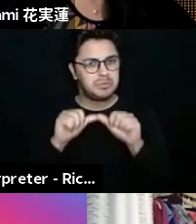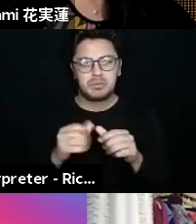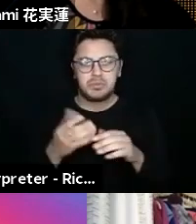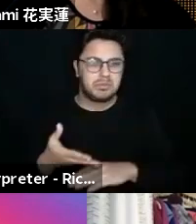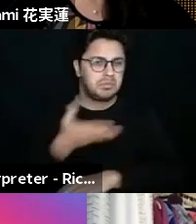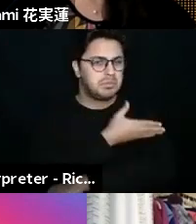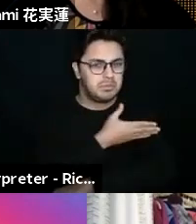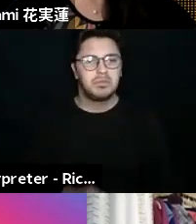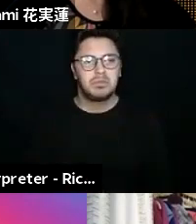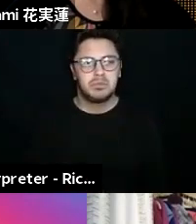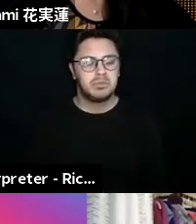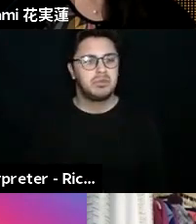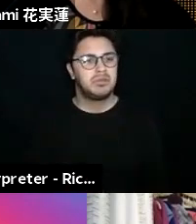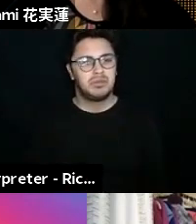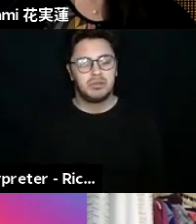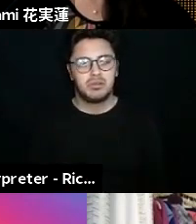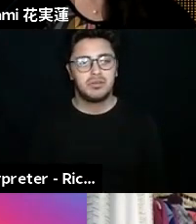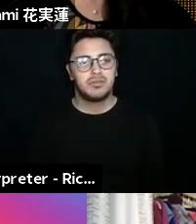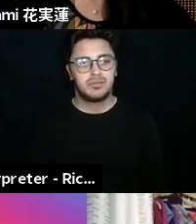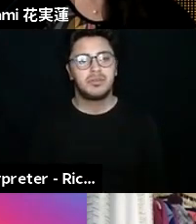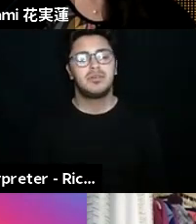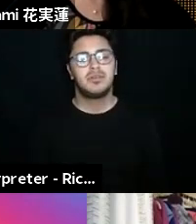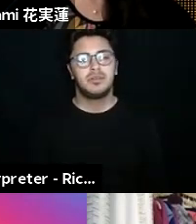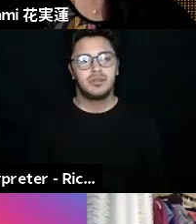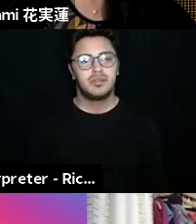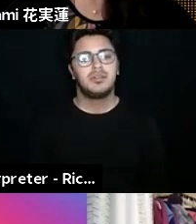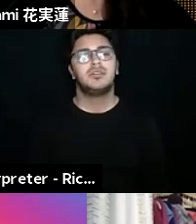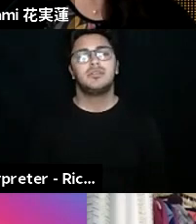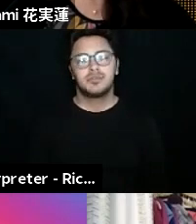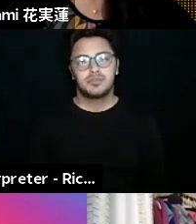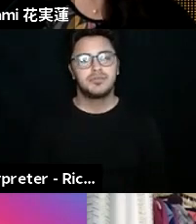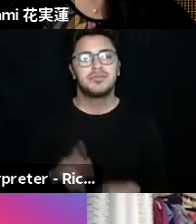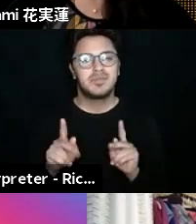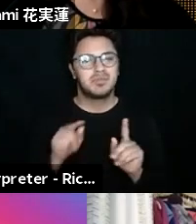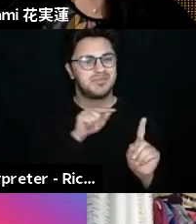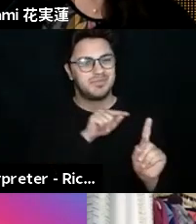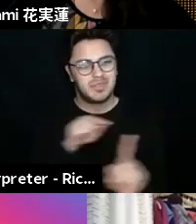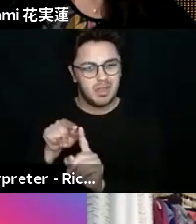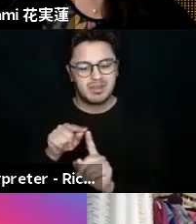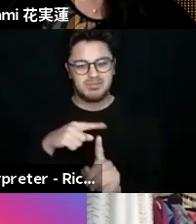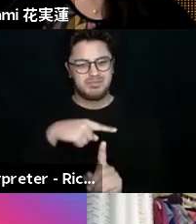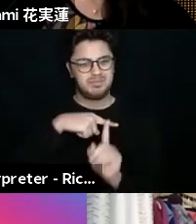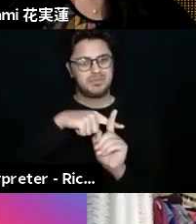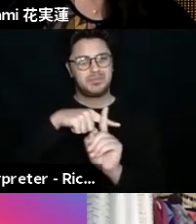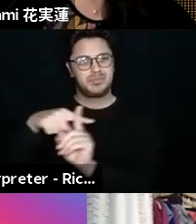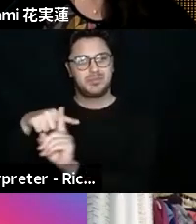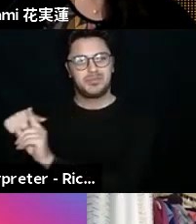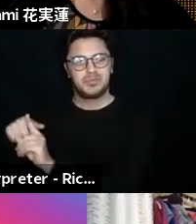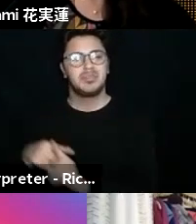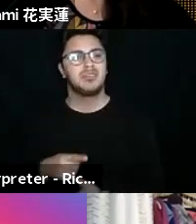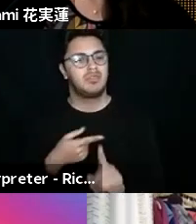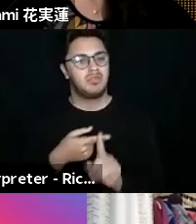been given extra fuel by political leaders who have targeted and singled out the Asian community on the back of the COVID-19